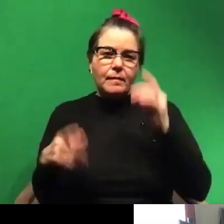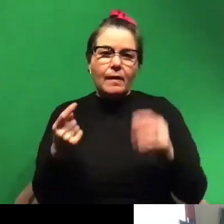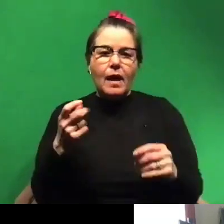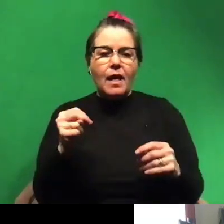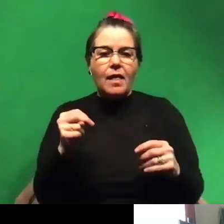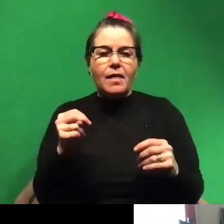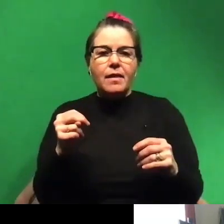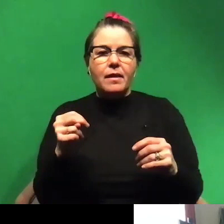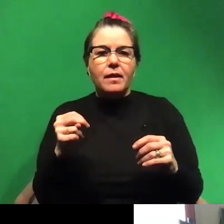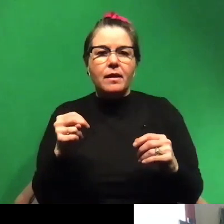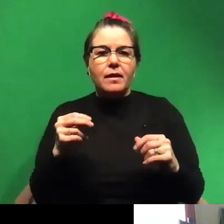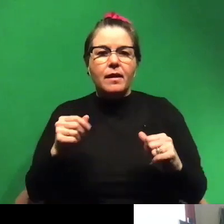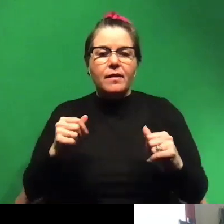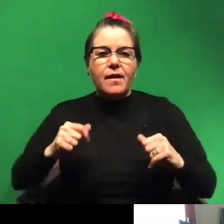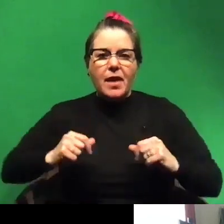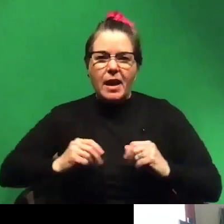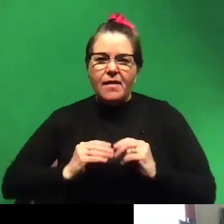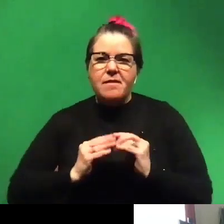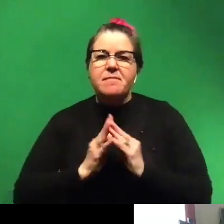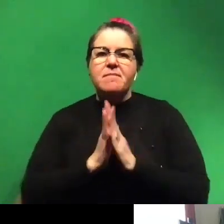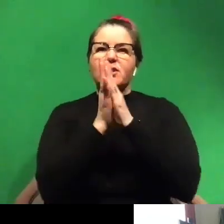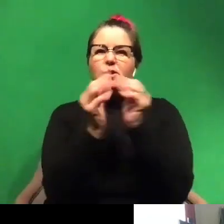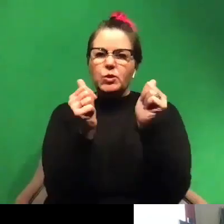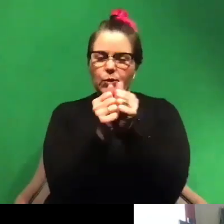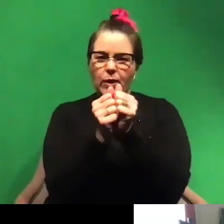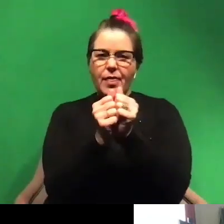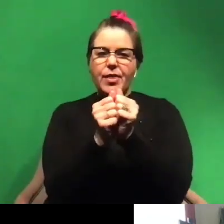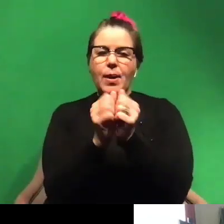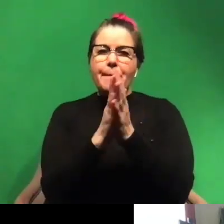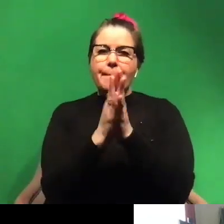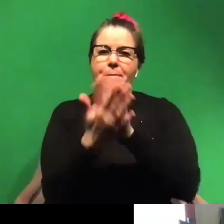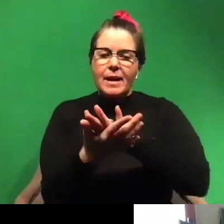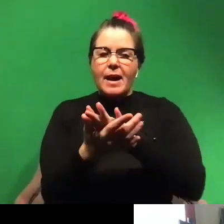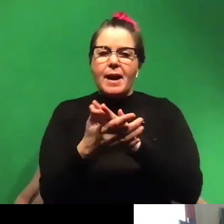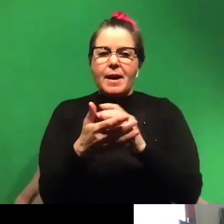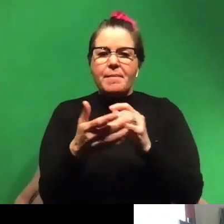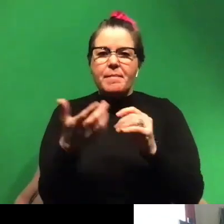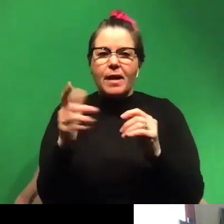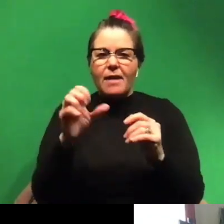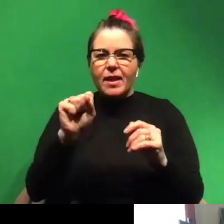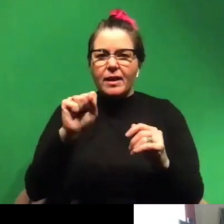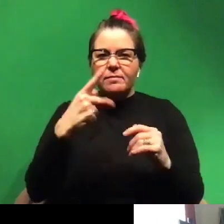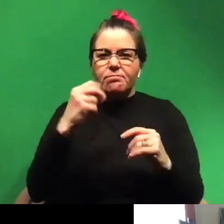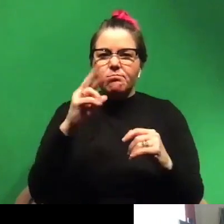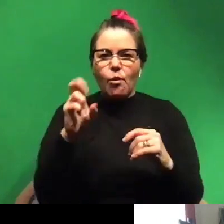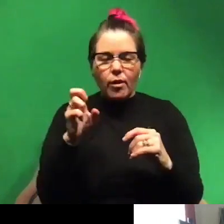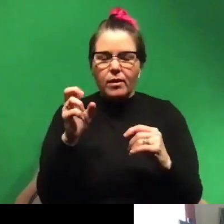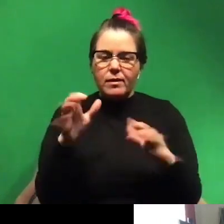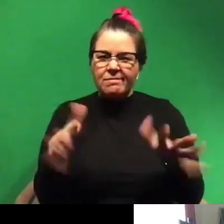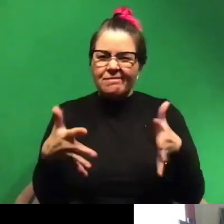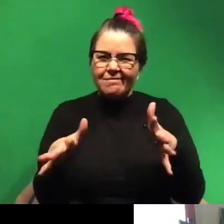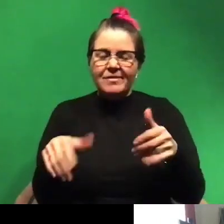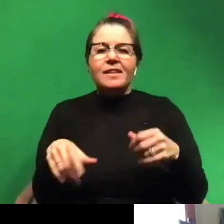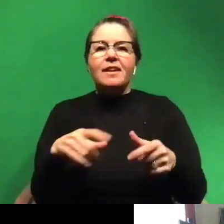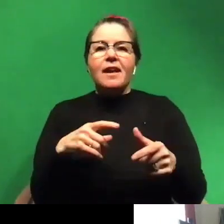funnel themselves upward and then become a little like spore basically. And then that is what's somewhere